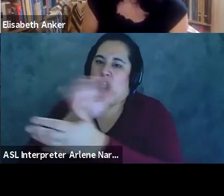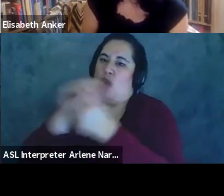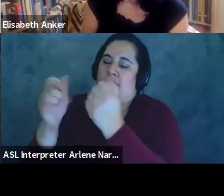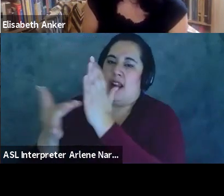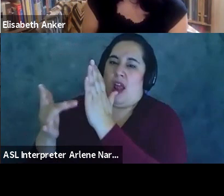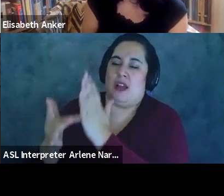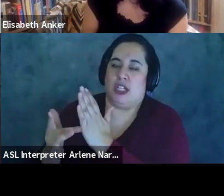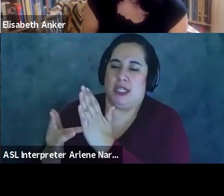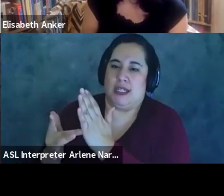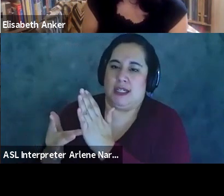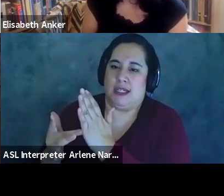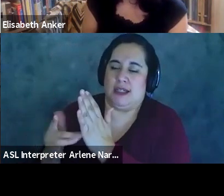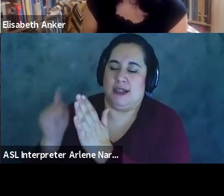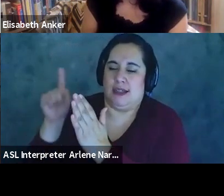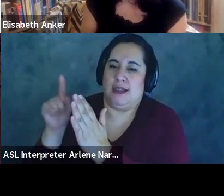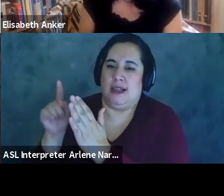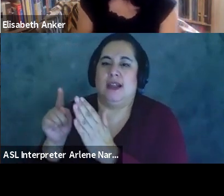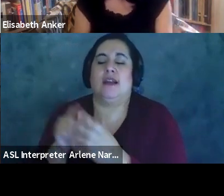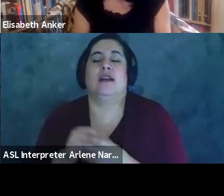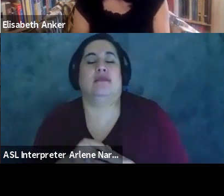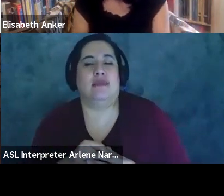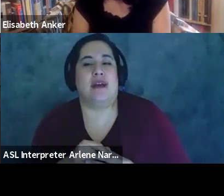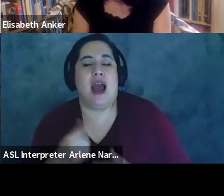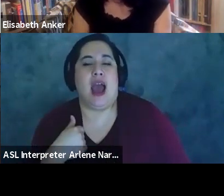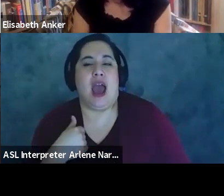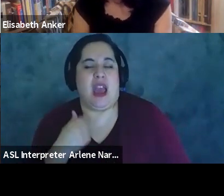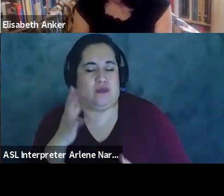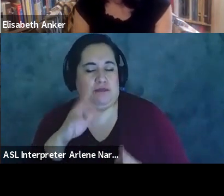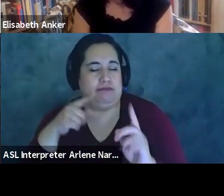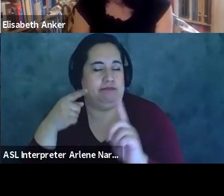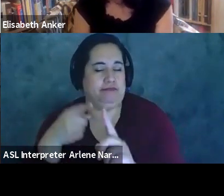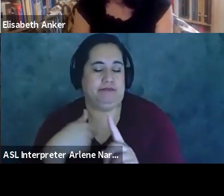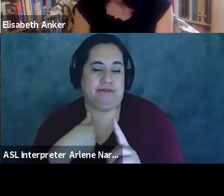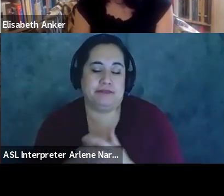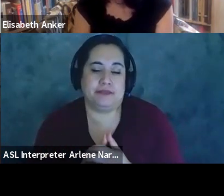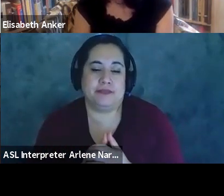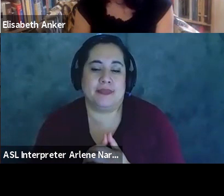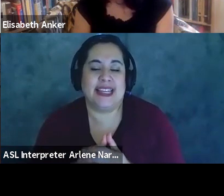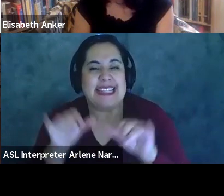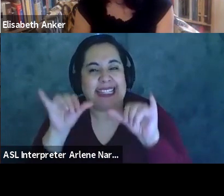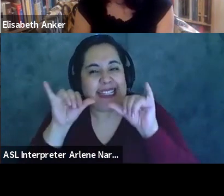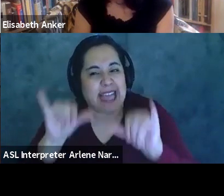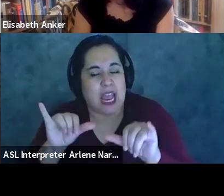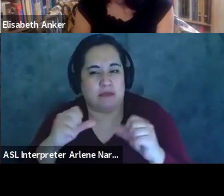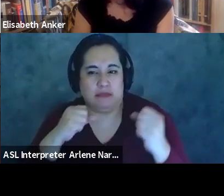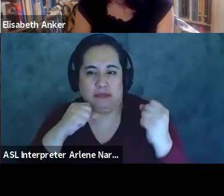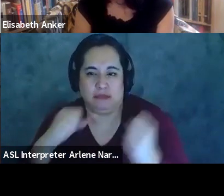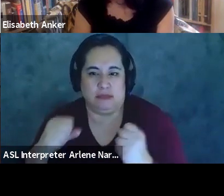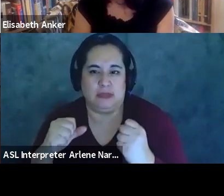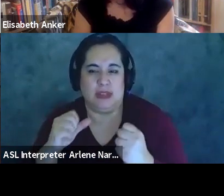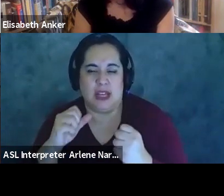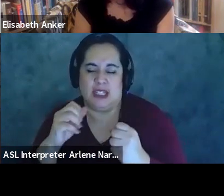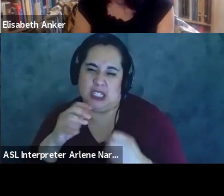technologies. I would argue that the same highly destructive